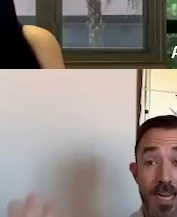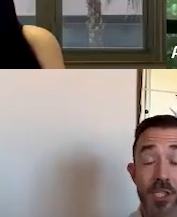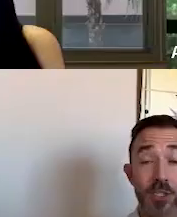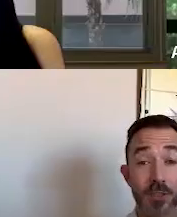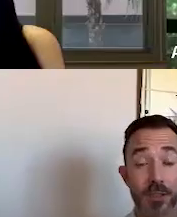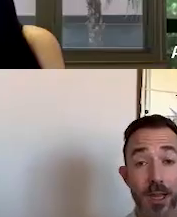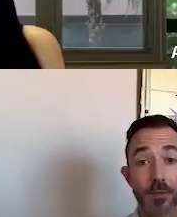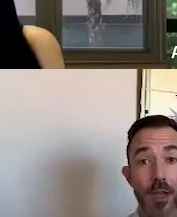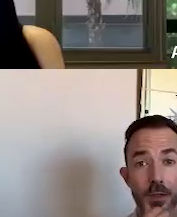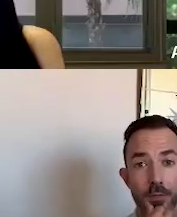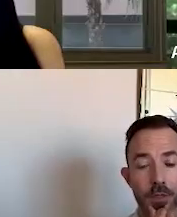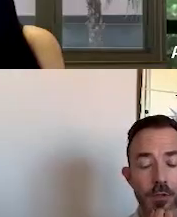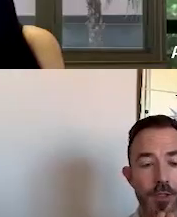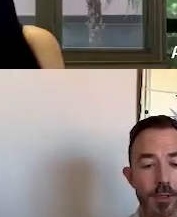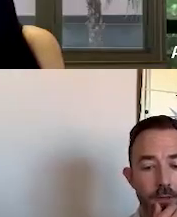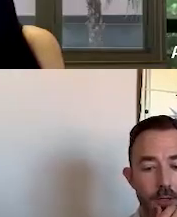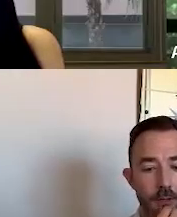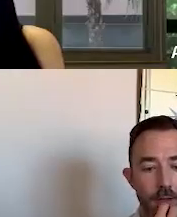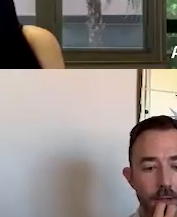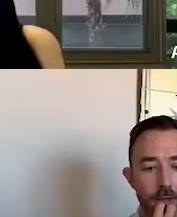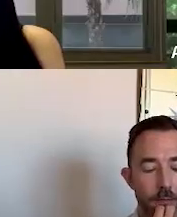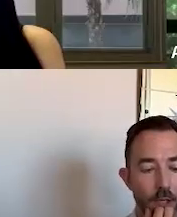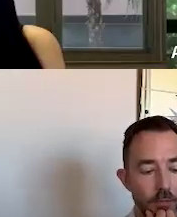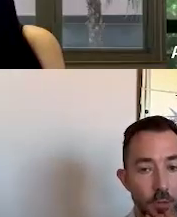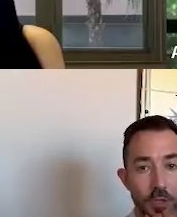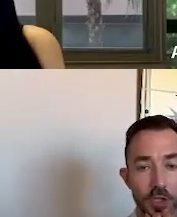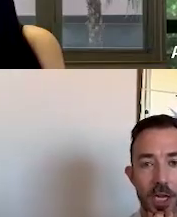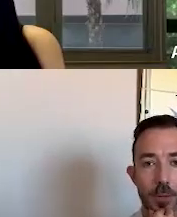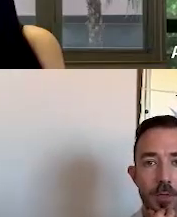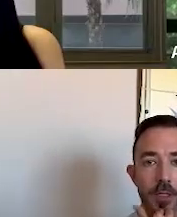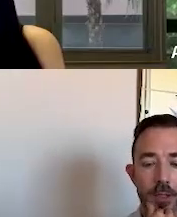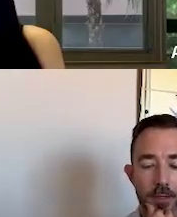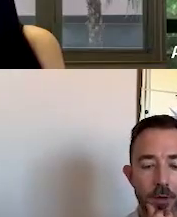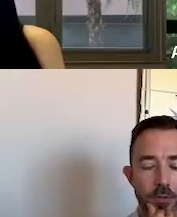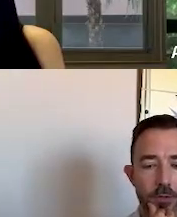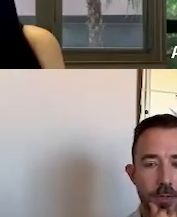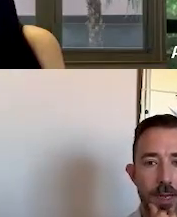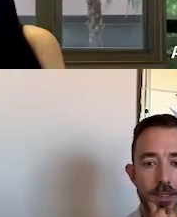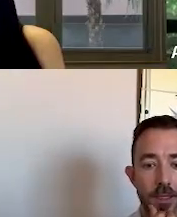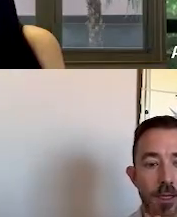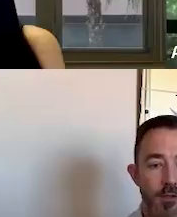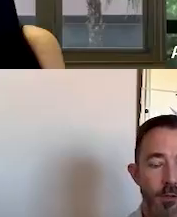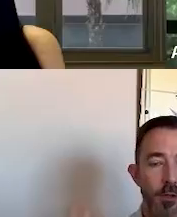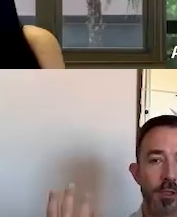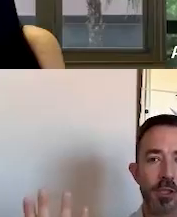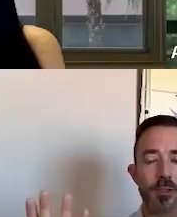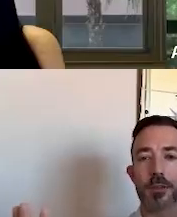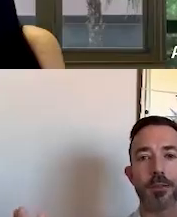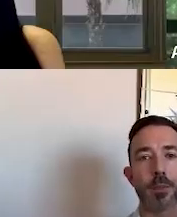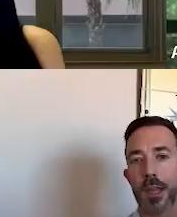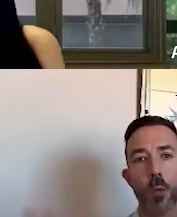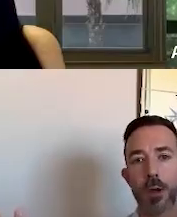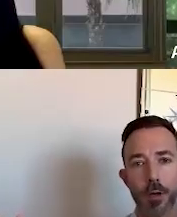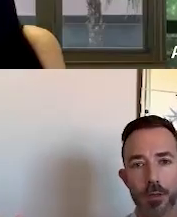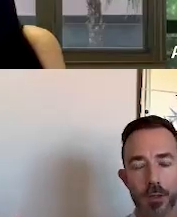and agencies that have a lot of resources and do a good job getting folks connected. There really just does